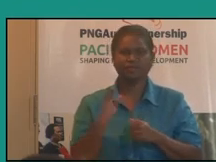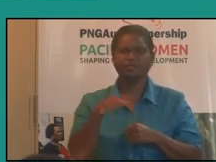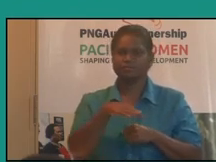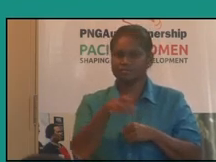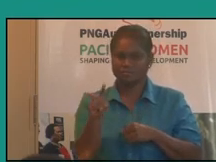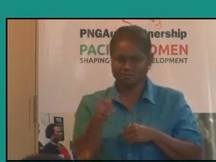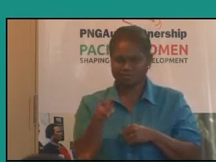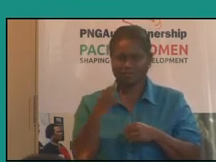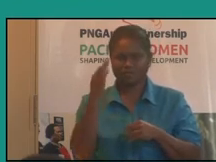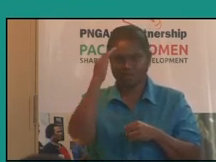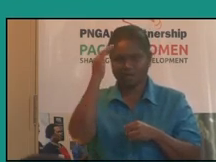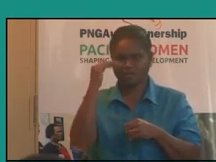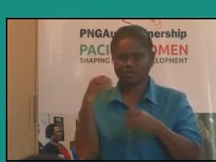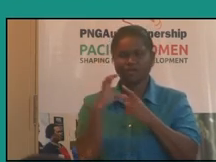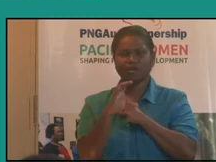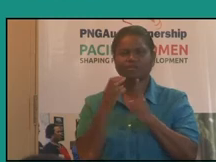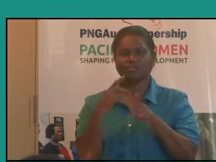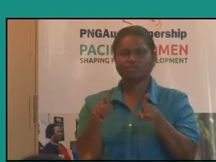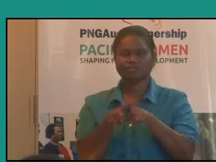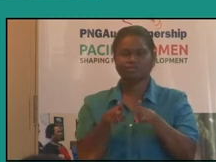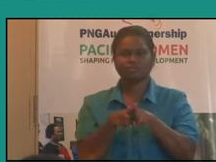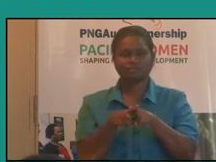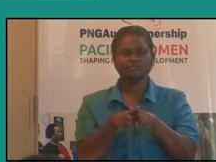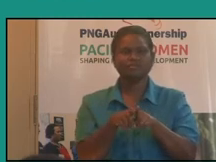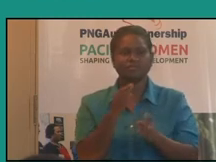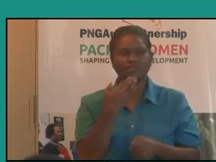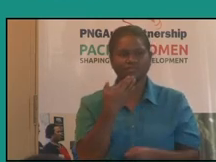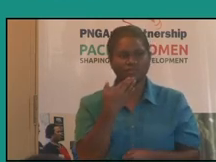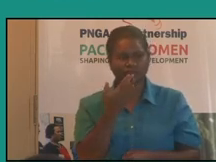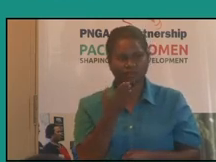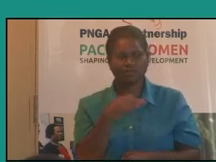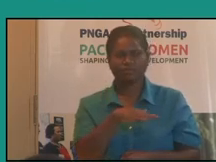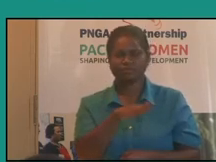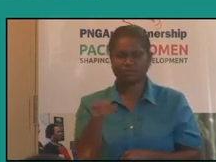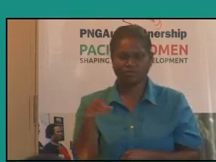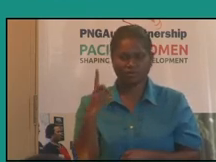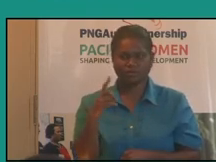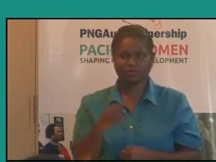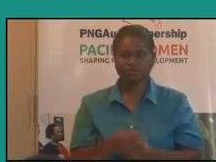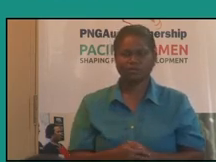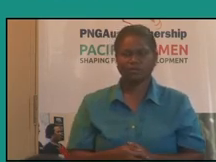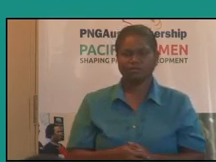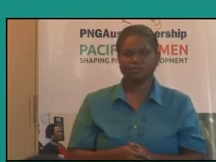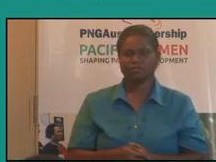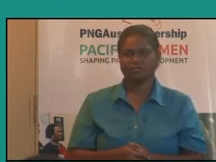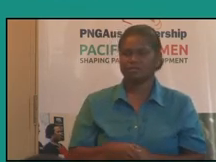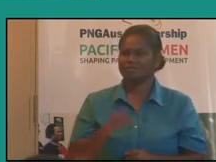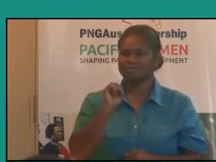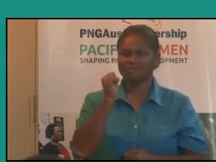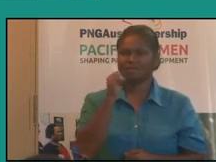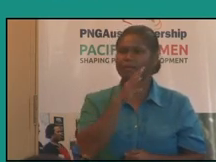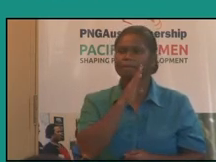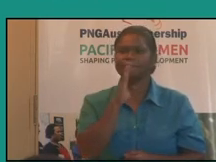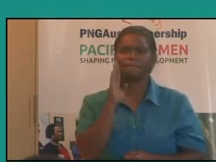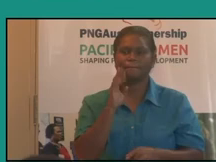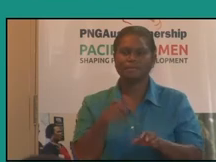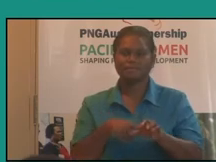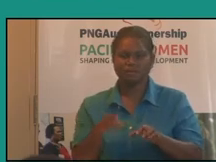barriers and the frameworks within which we operate. So thank you everyone today. I hope I haven't missed any other significant